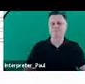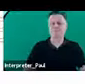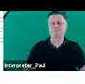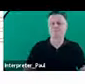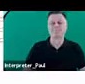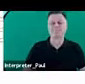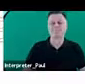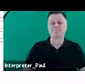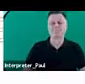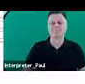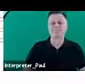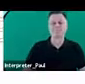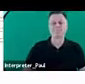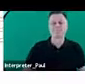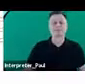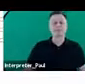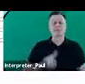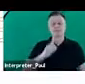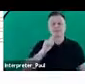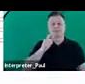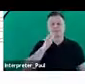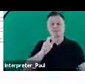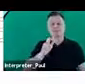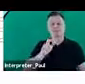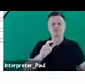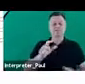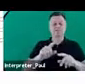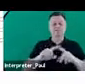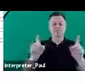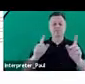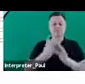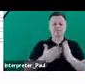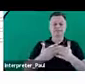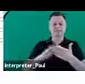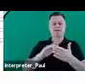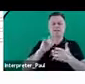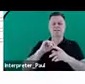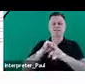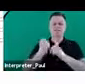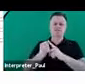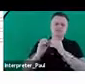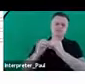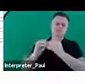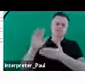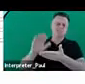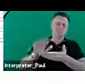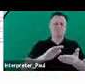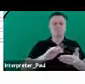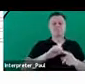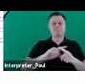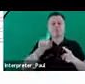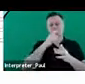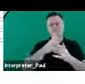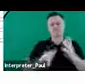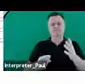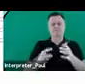When I say differences, I'm talking to mitigating circumstances. And the common ones for individuals with a disability when it